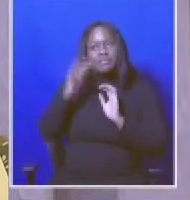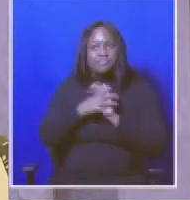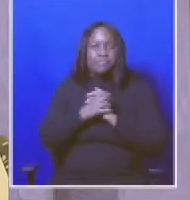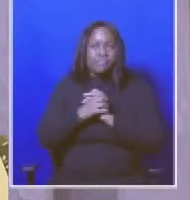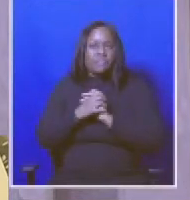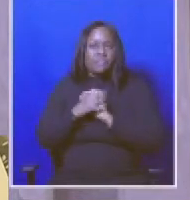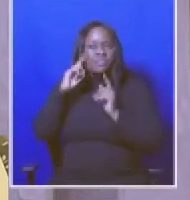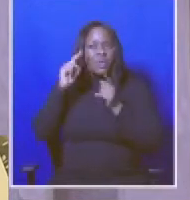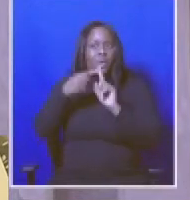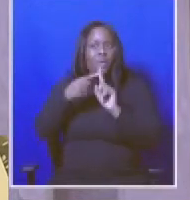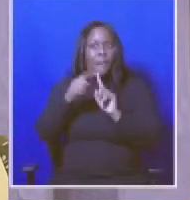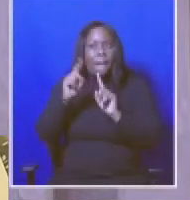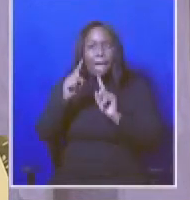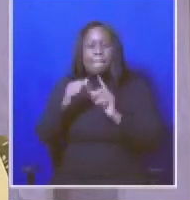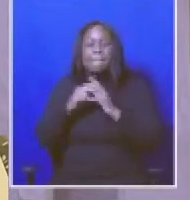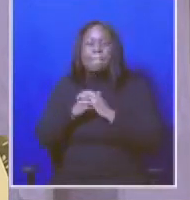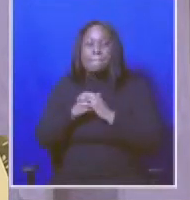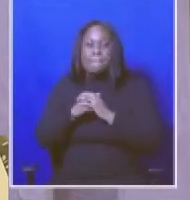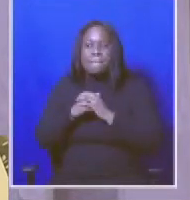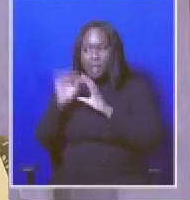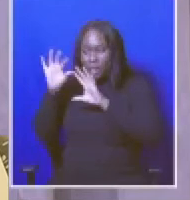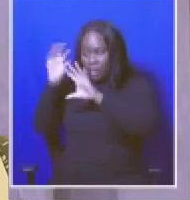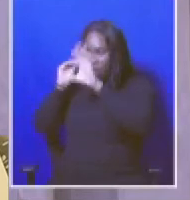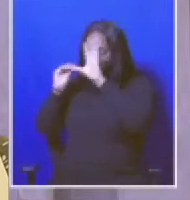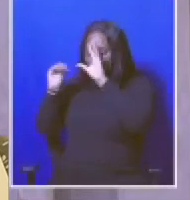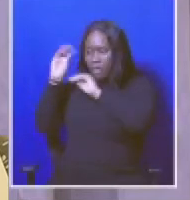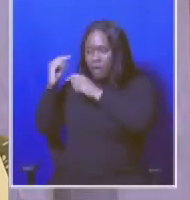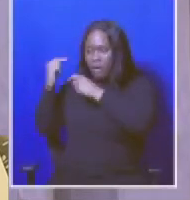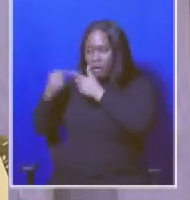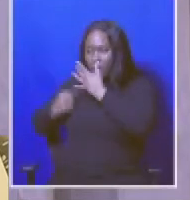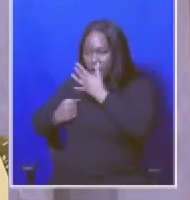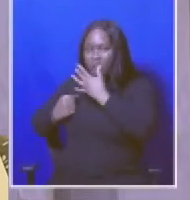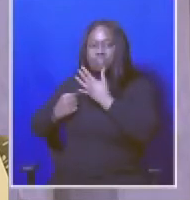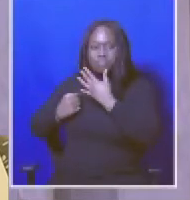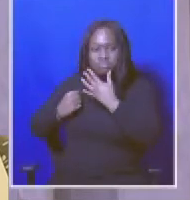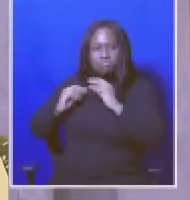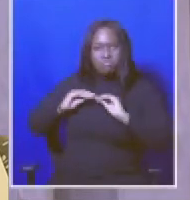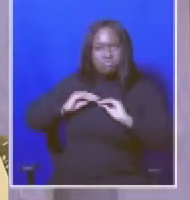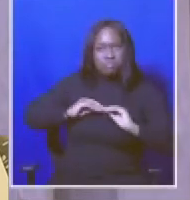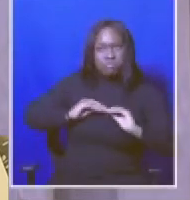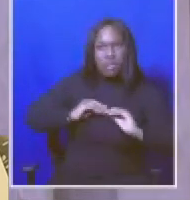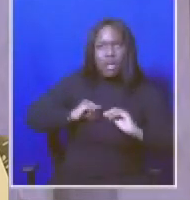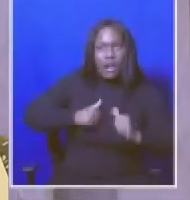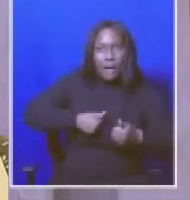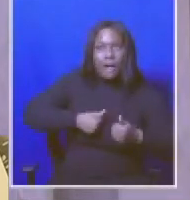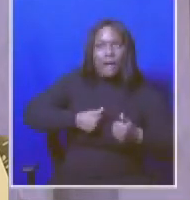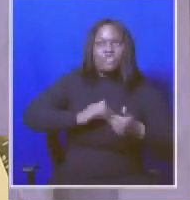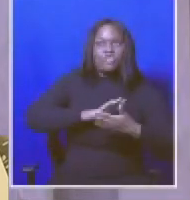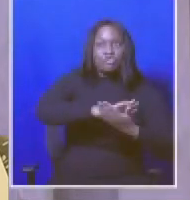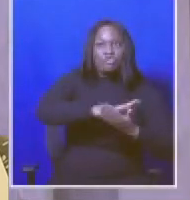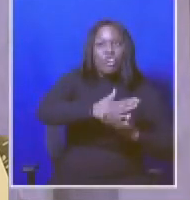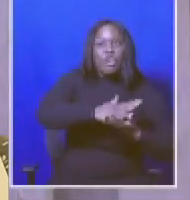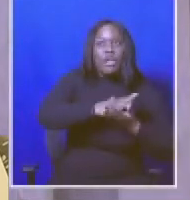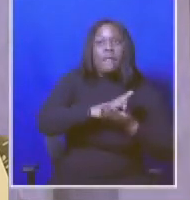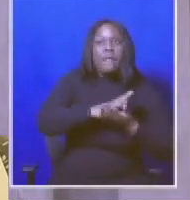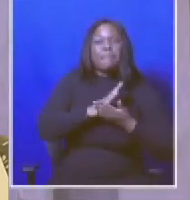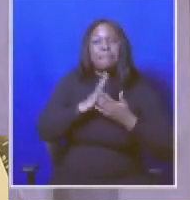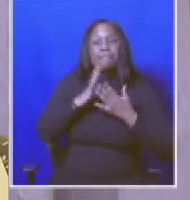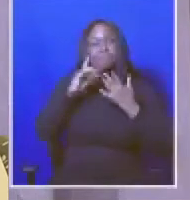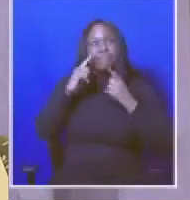is to share lessons learned to best practices among the members to build the planning,